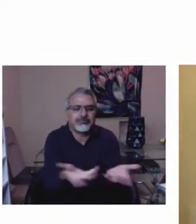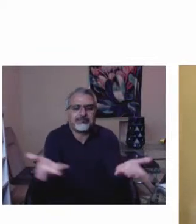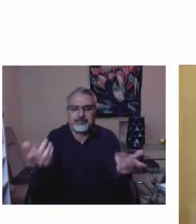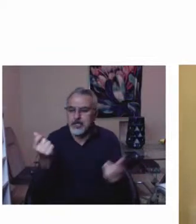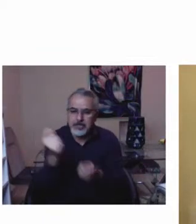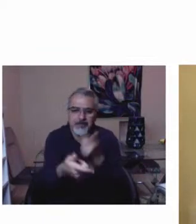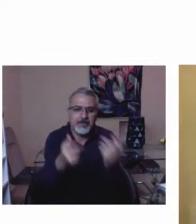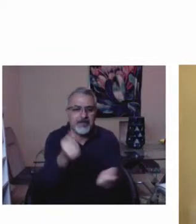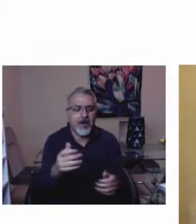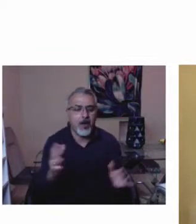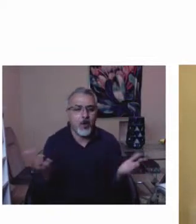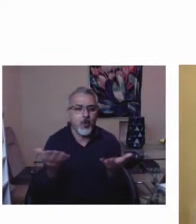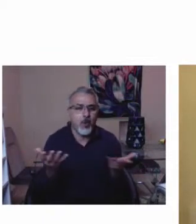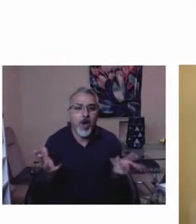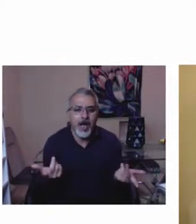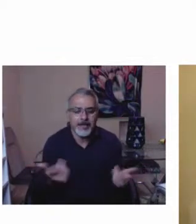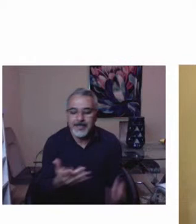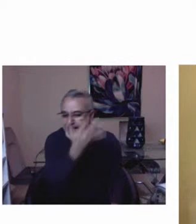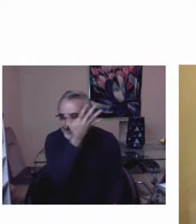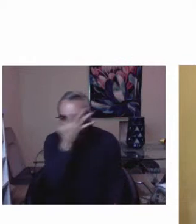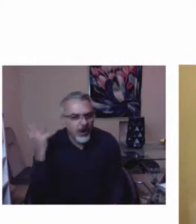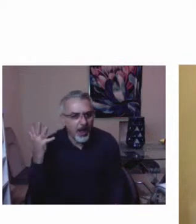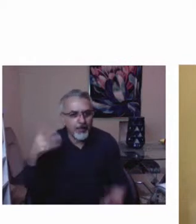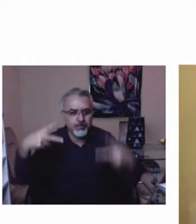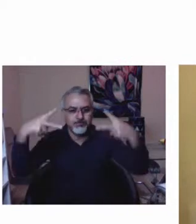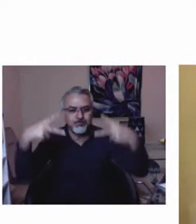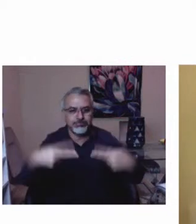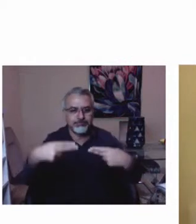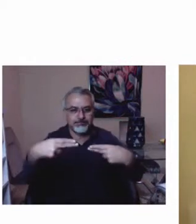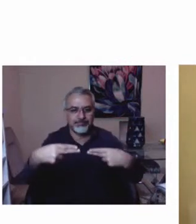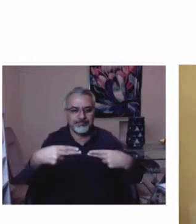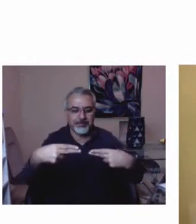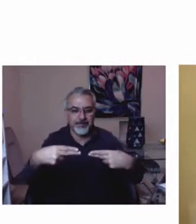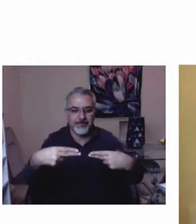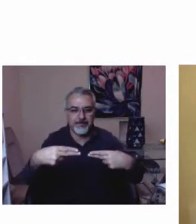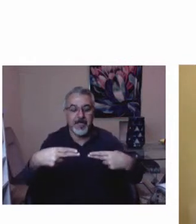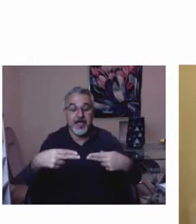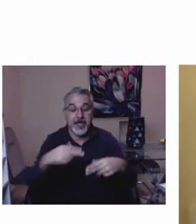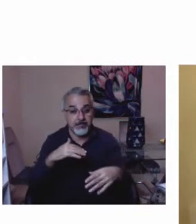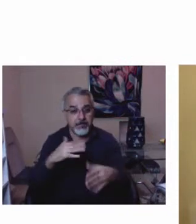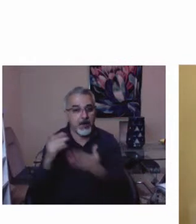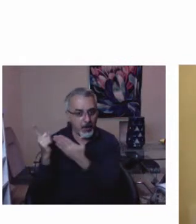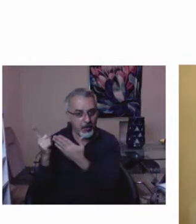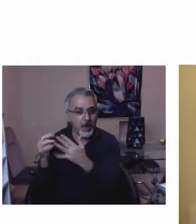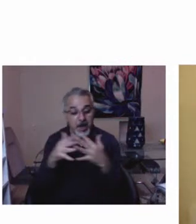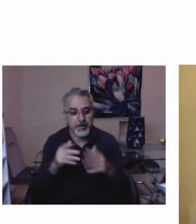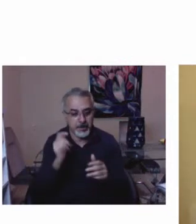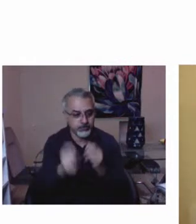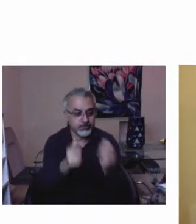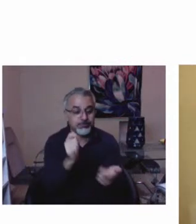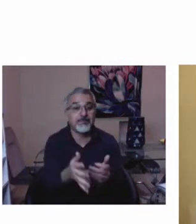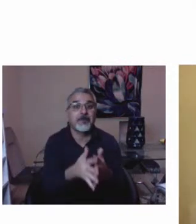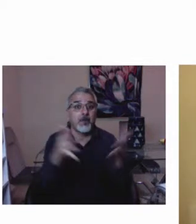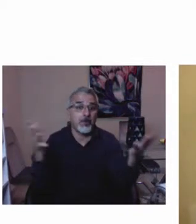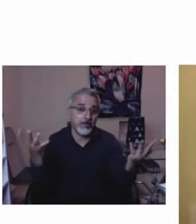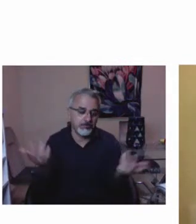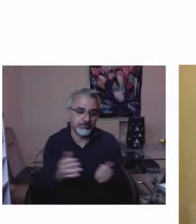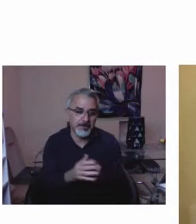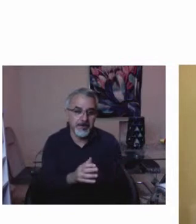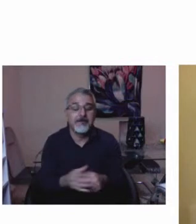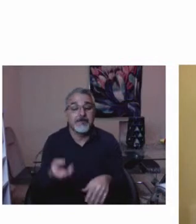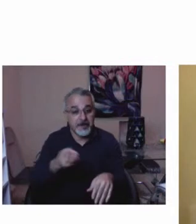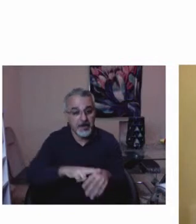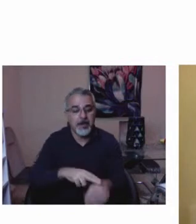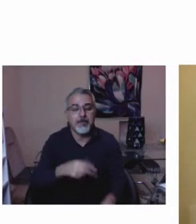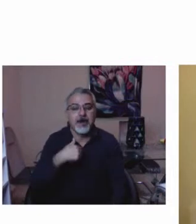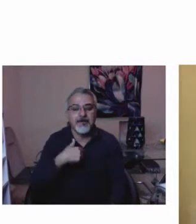of, you know, sidetracked from what young people need to work on and to use for their community level or local level and even